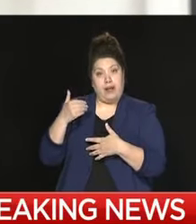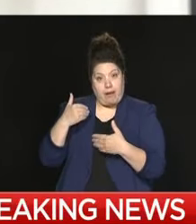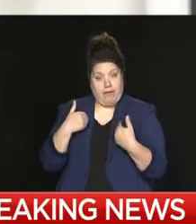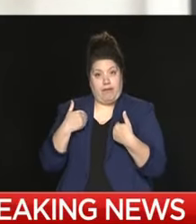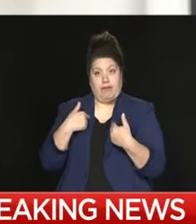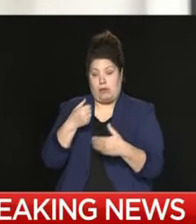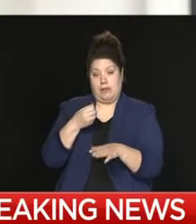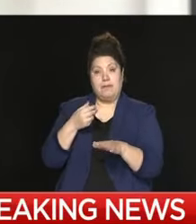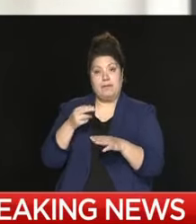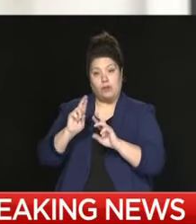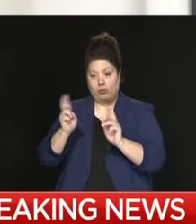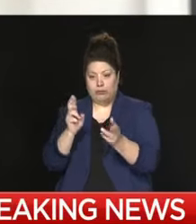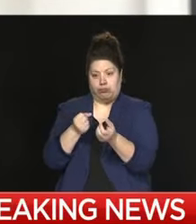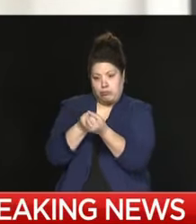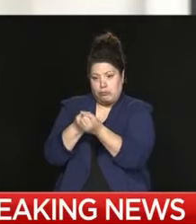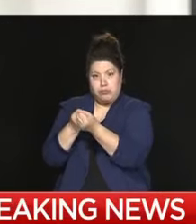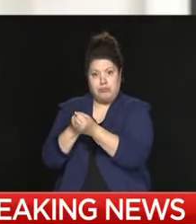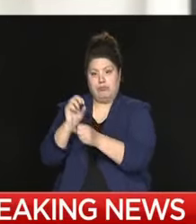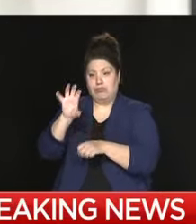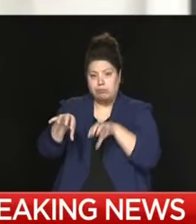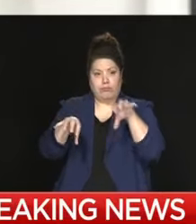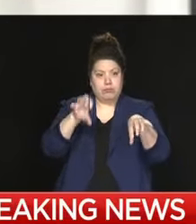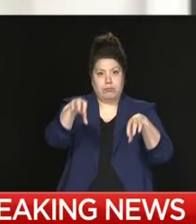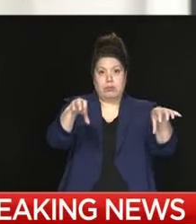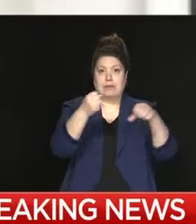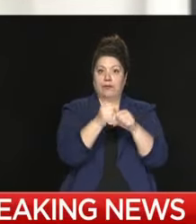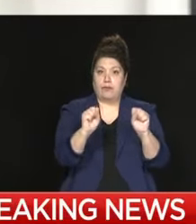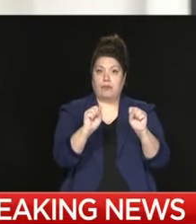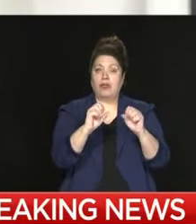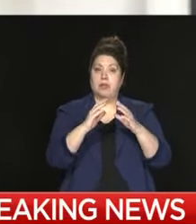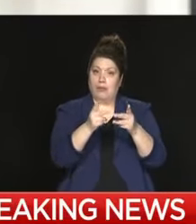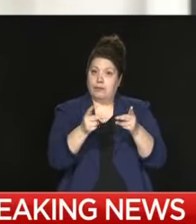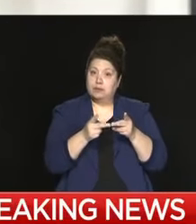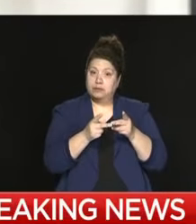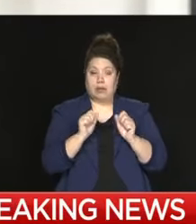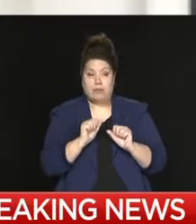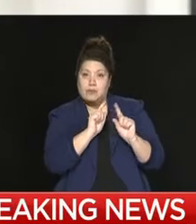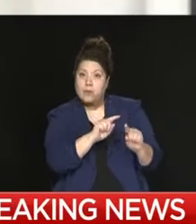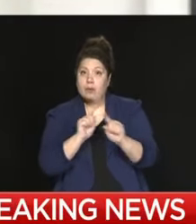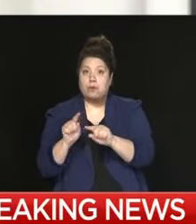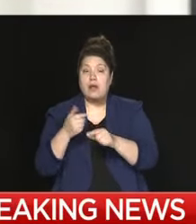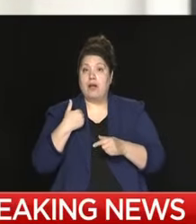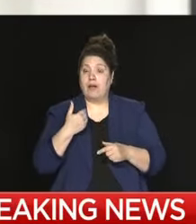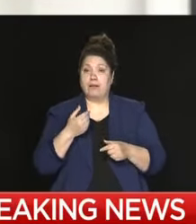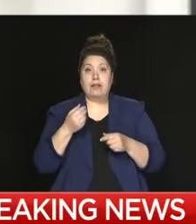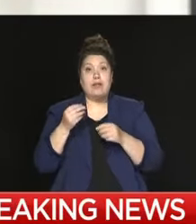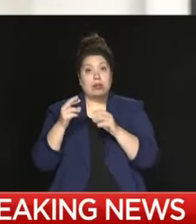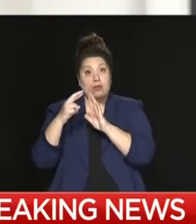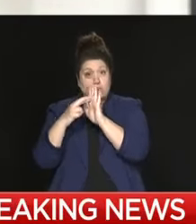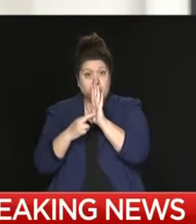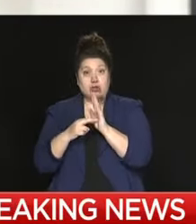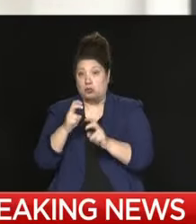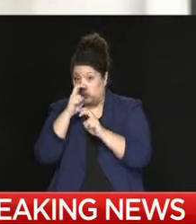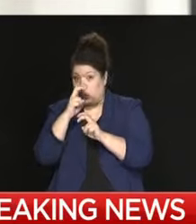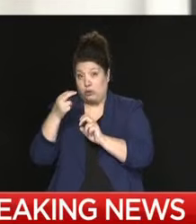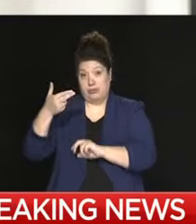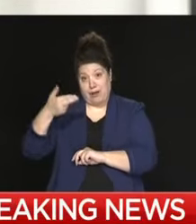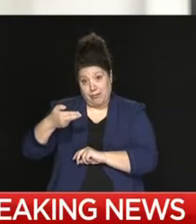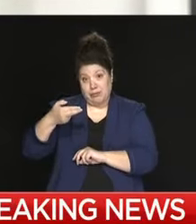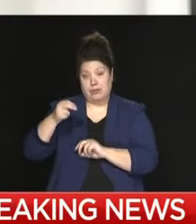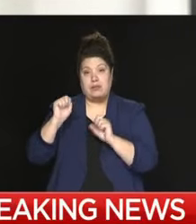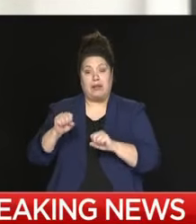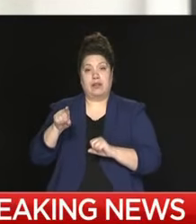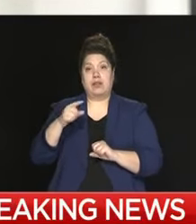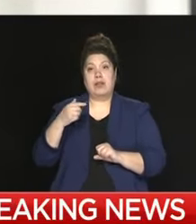moved forward with a gender-based violence strategy. We are looking at stronger gun control measures that will include things like red